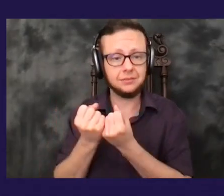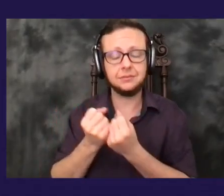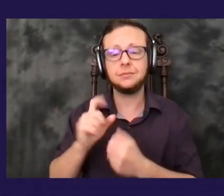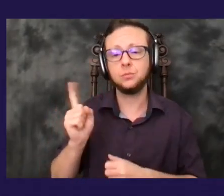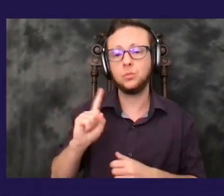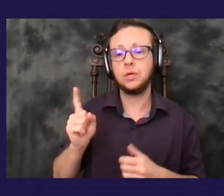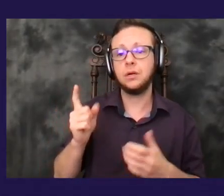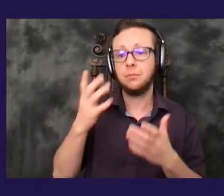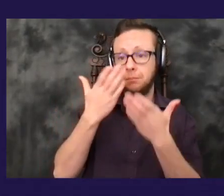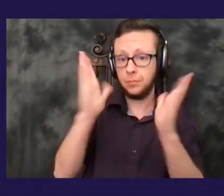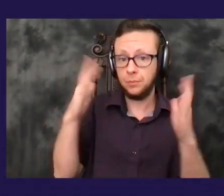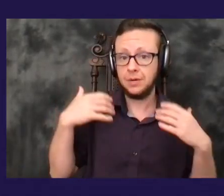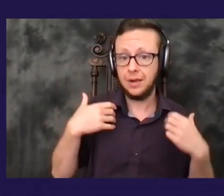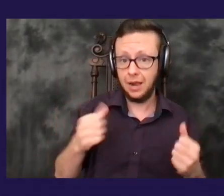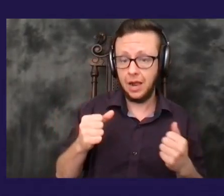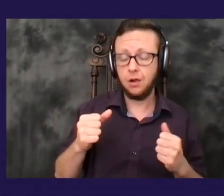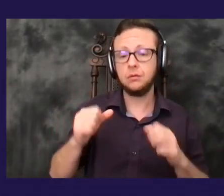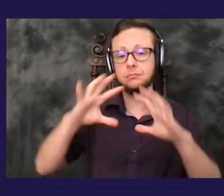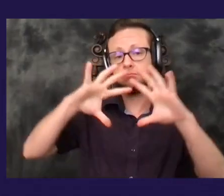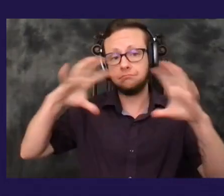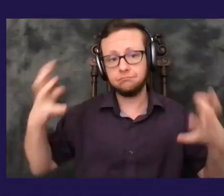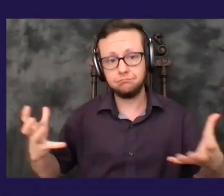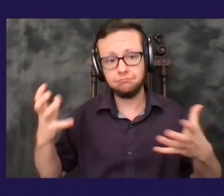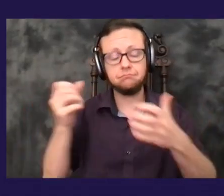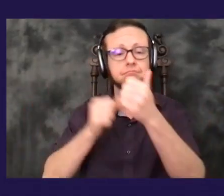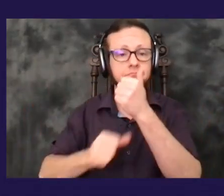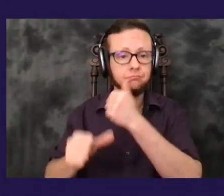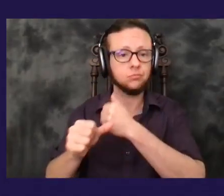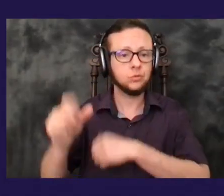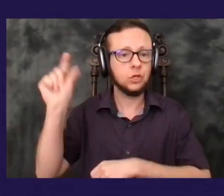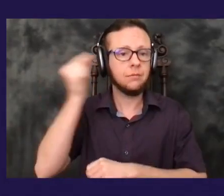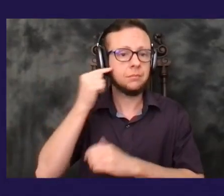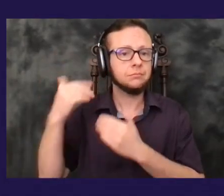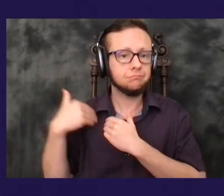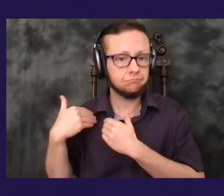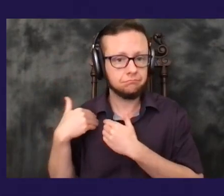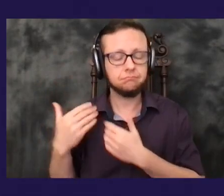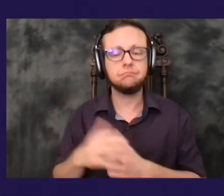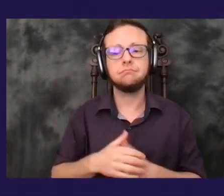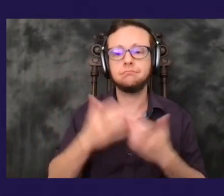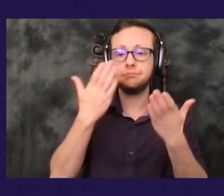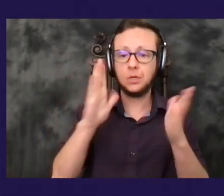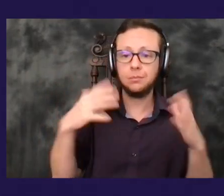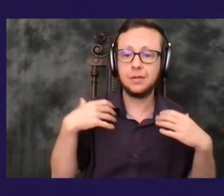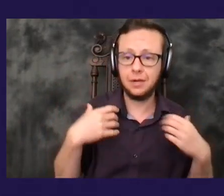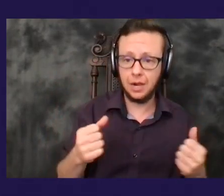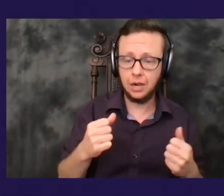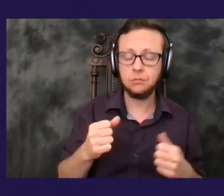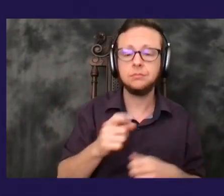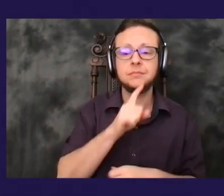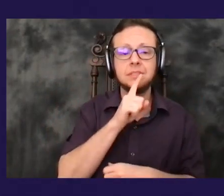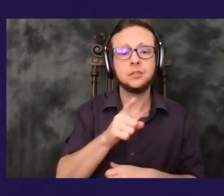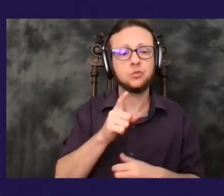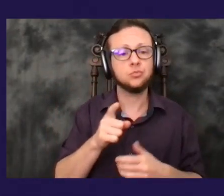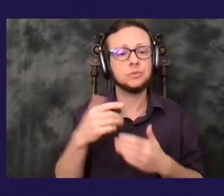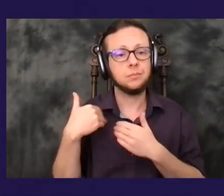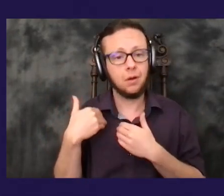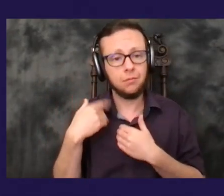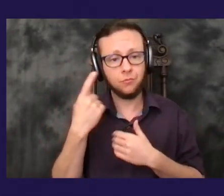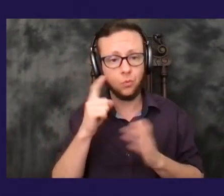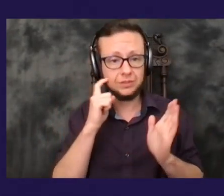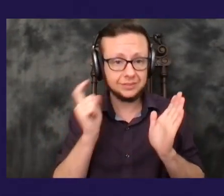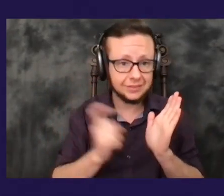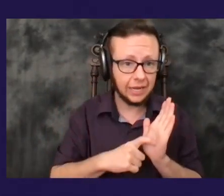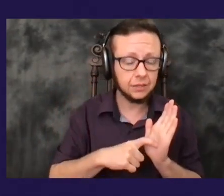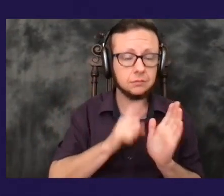the domain of a lot of our governmental responsibilities, where public health is responsible for detecting and responding